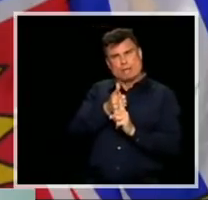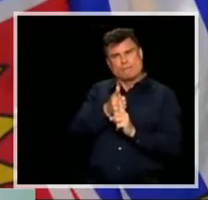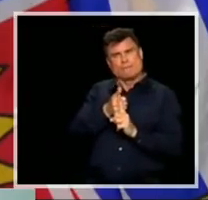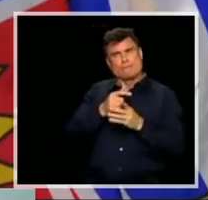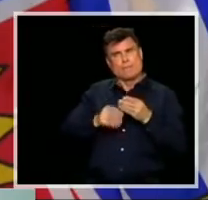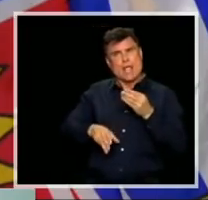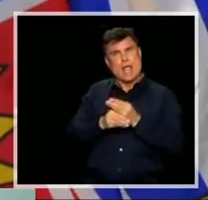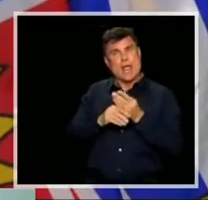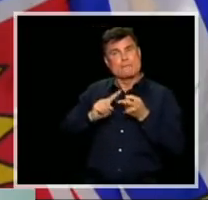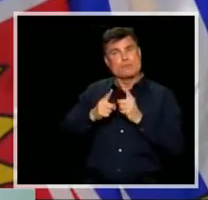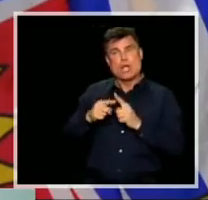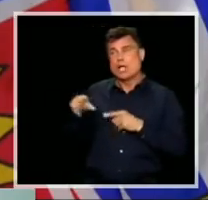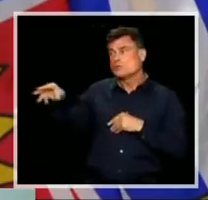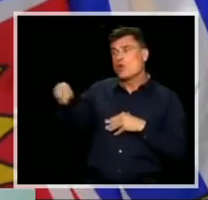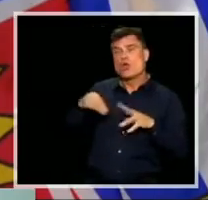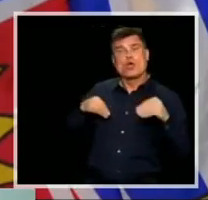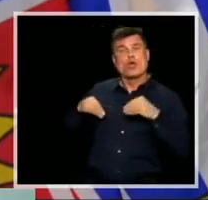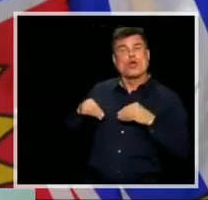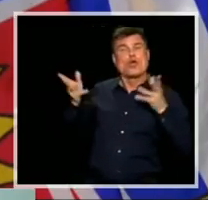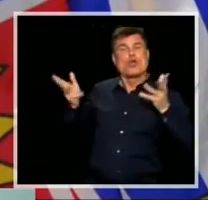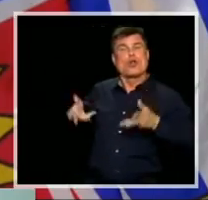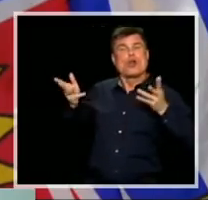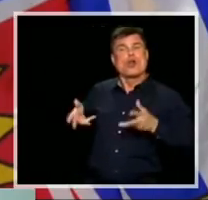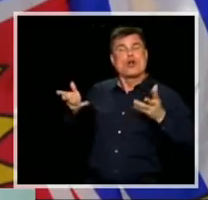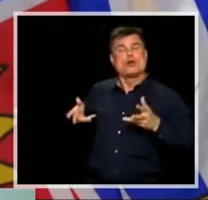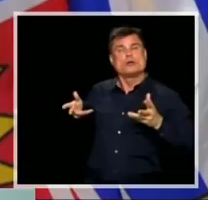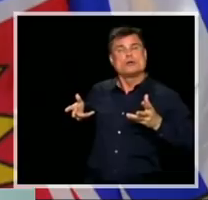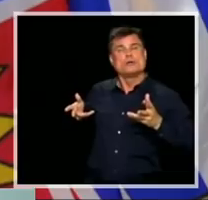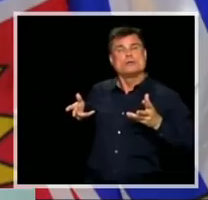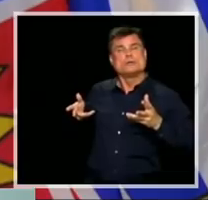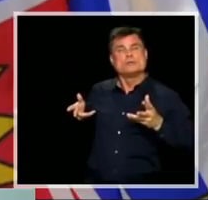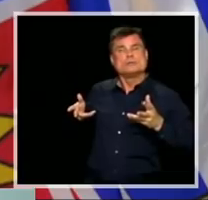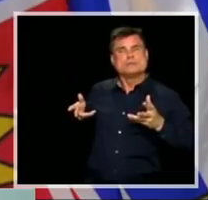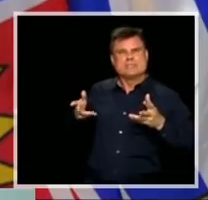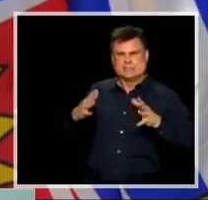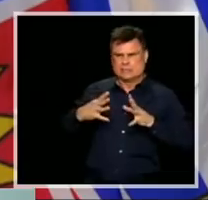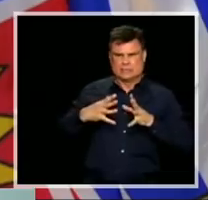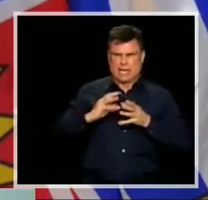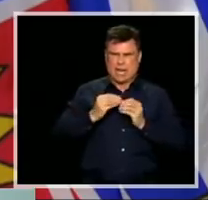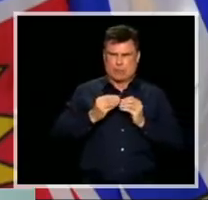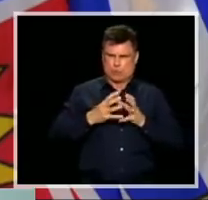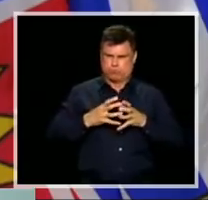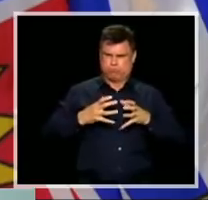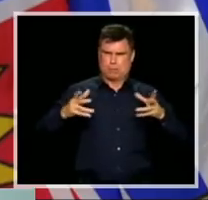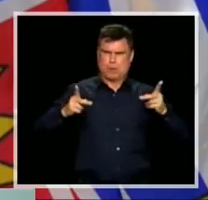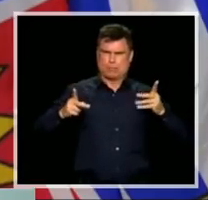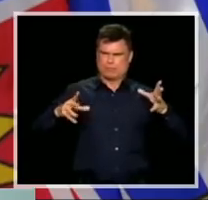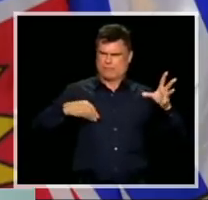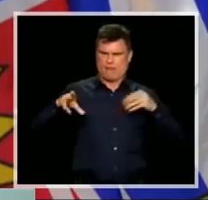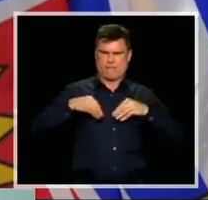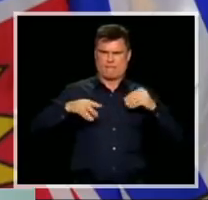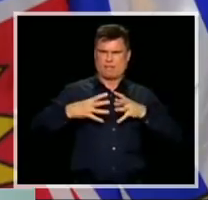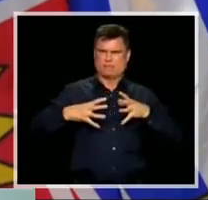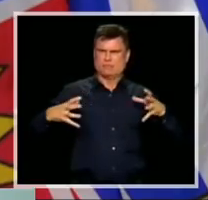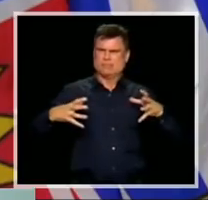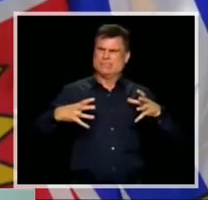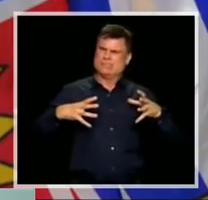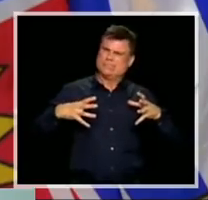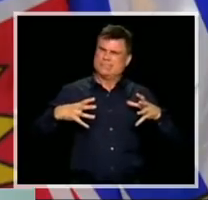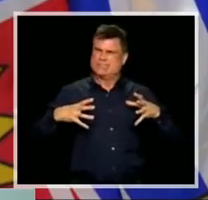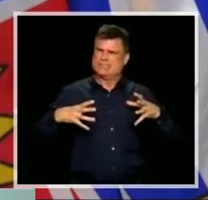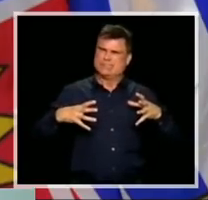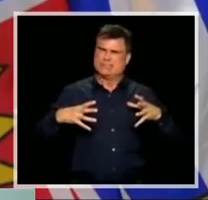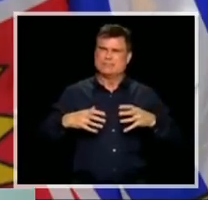week. So this is not the time to look at expanding other circles as well. Let's watch and be careful like we have been doing,